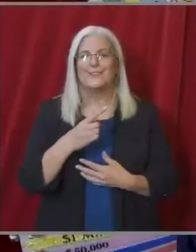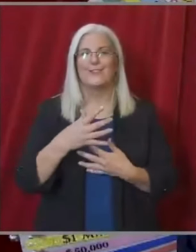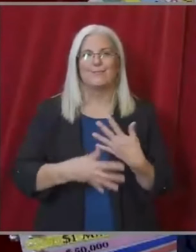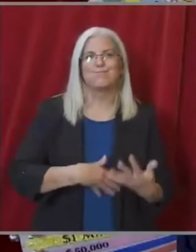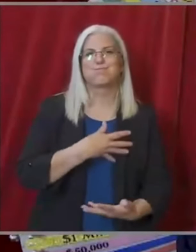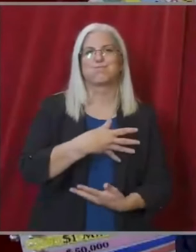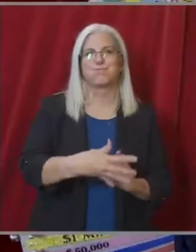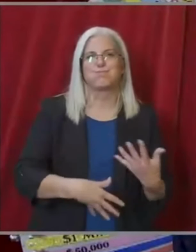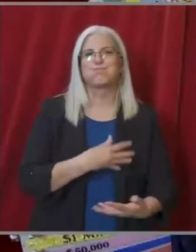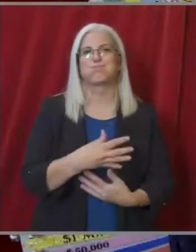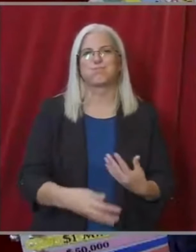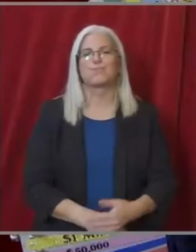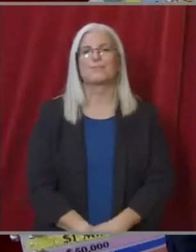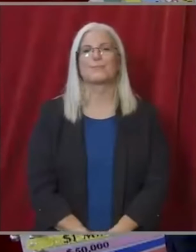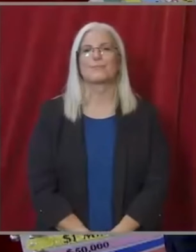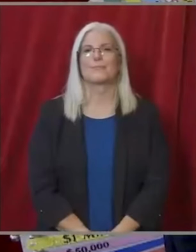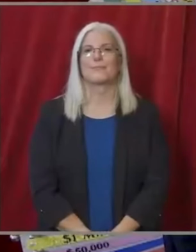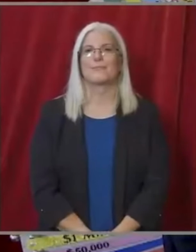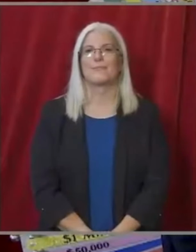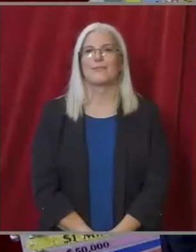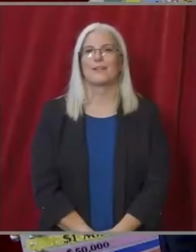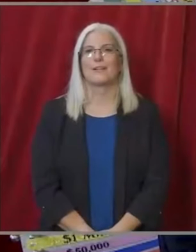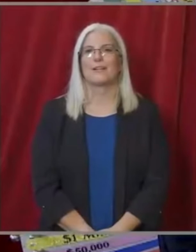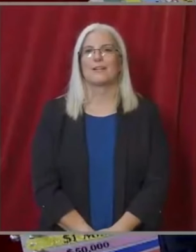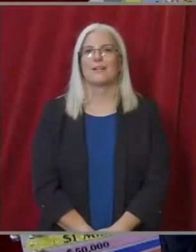Okay, one. All right, we got two,